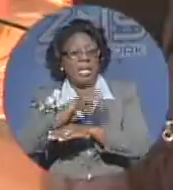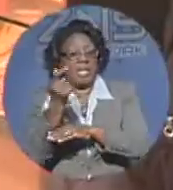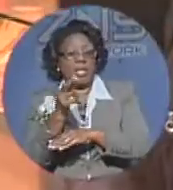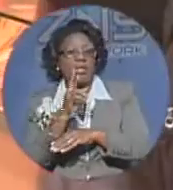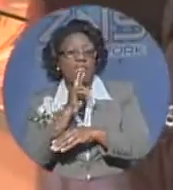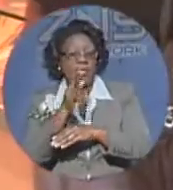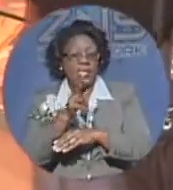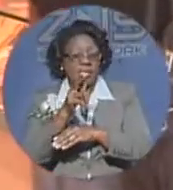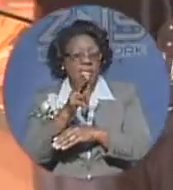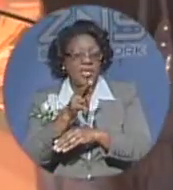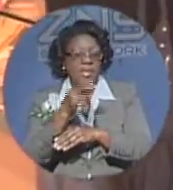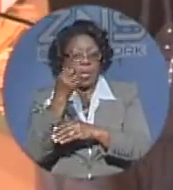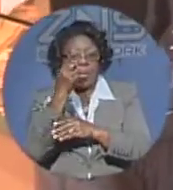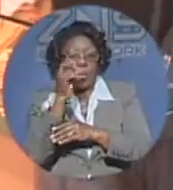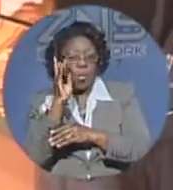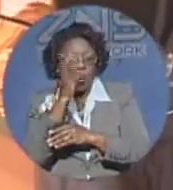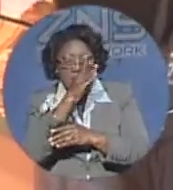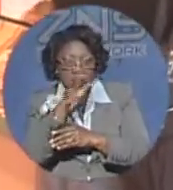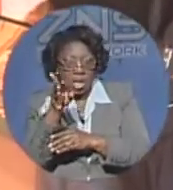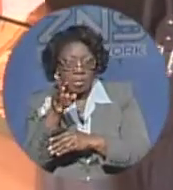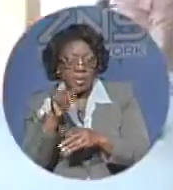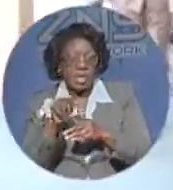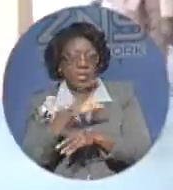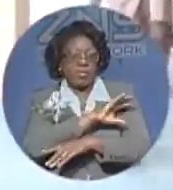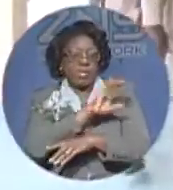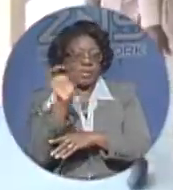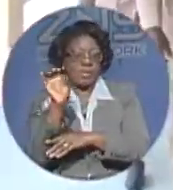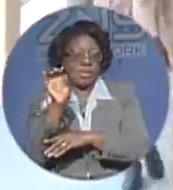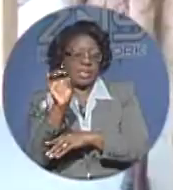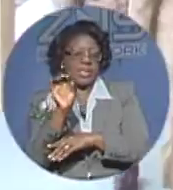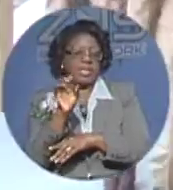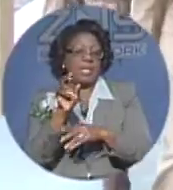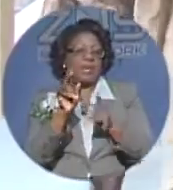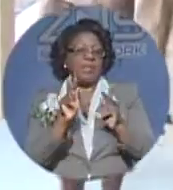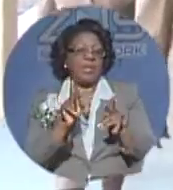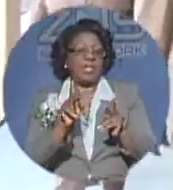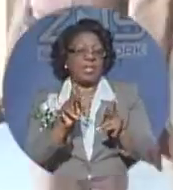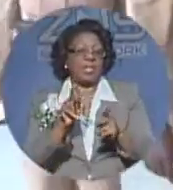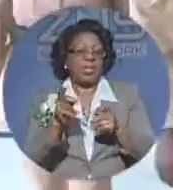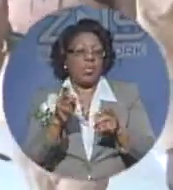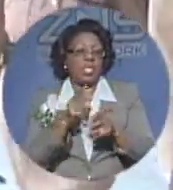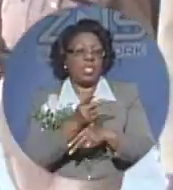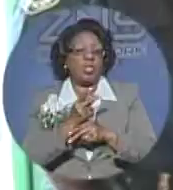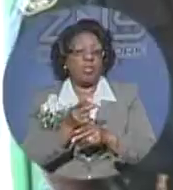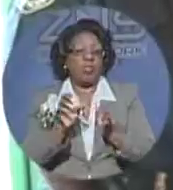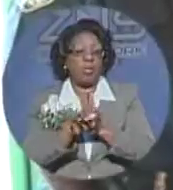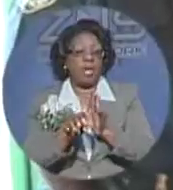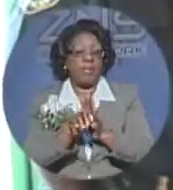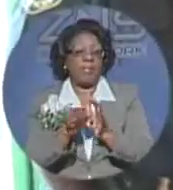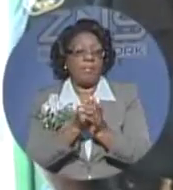reason you better watch out this Christmas. That is, if you have criminal intentions. That story is still to come.